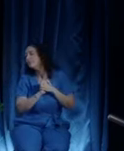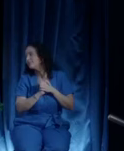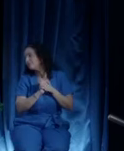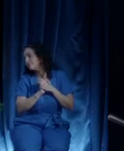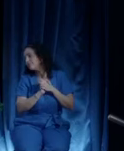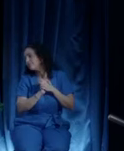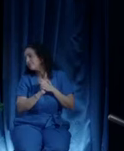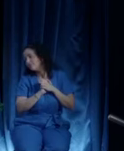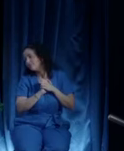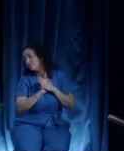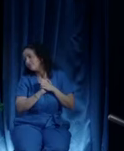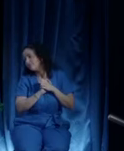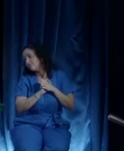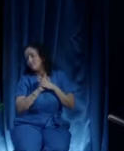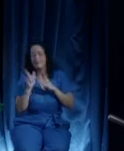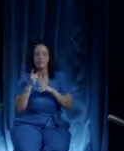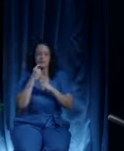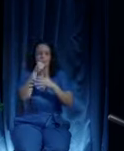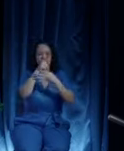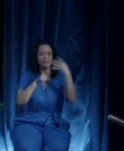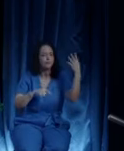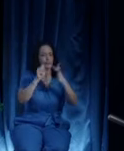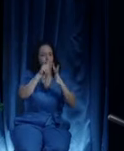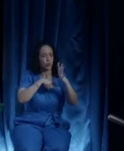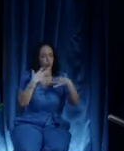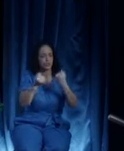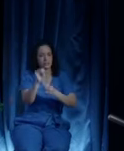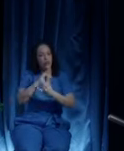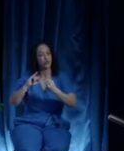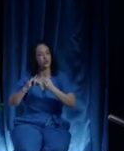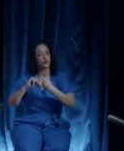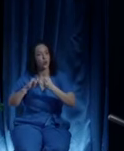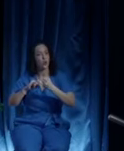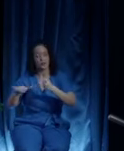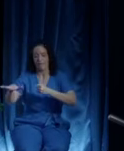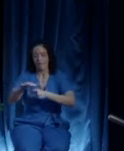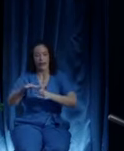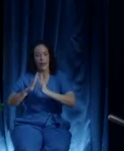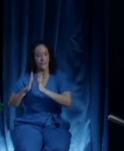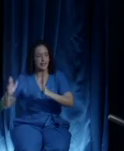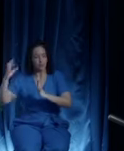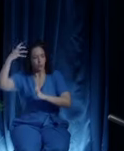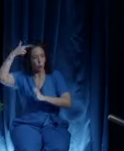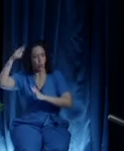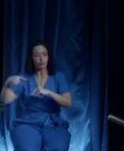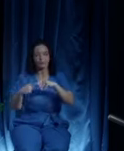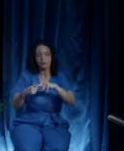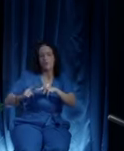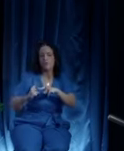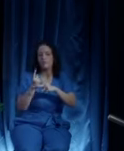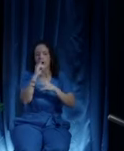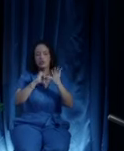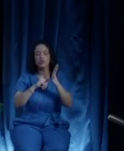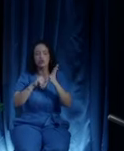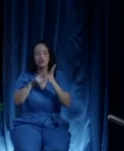And you have four book projects in the pipeline about the Stuart period, the first of which, about England's first Stuart monarch,